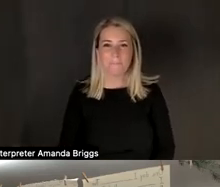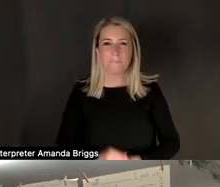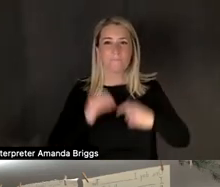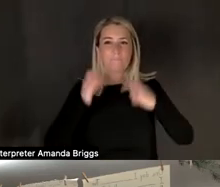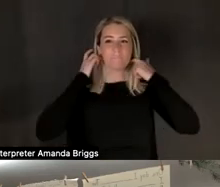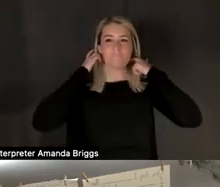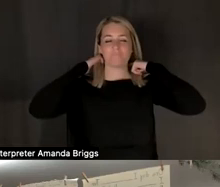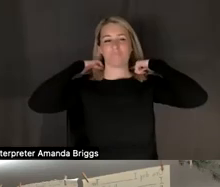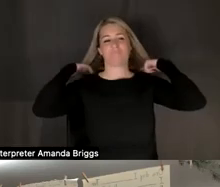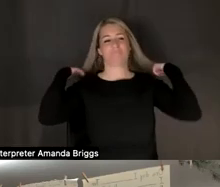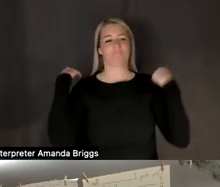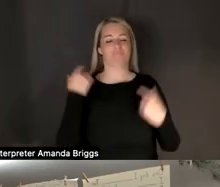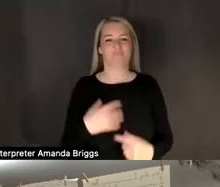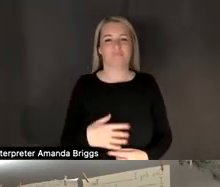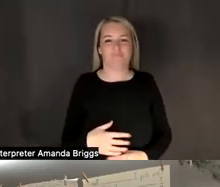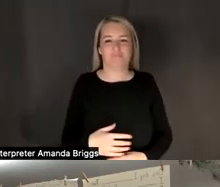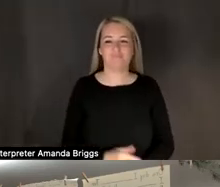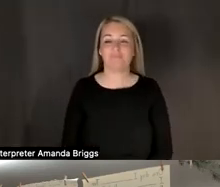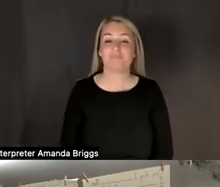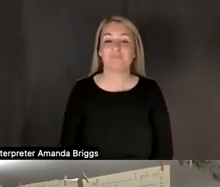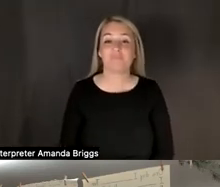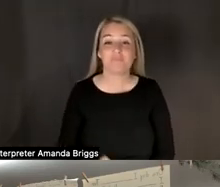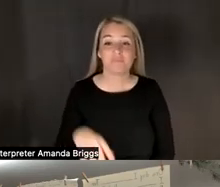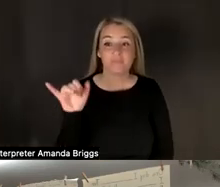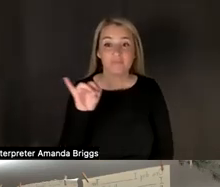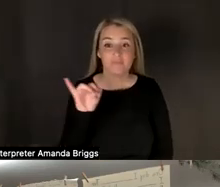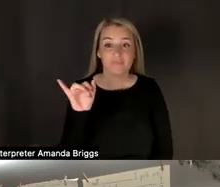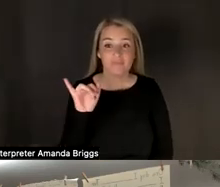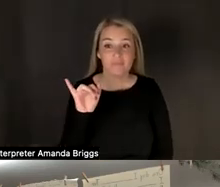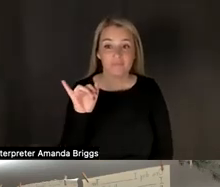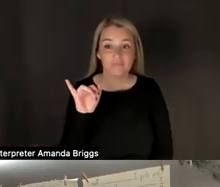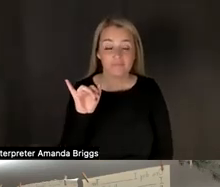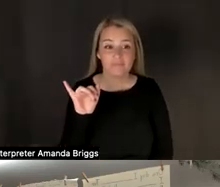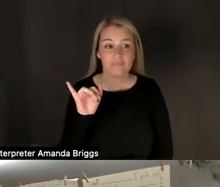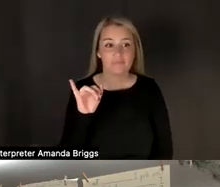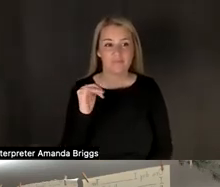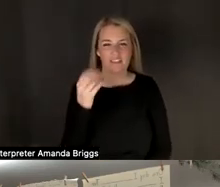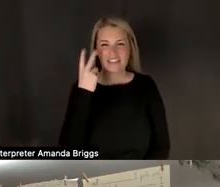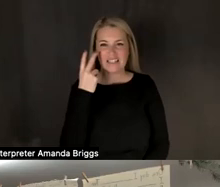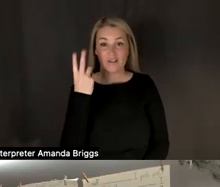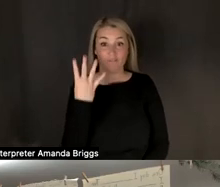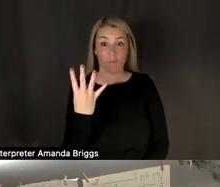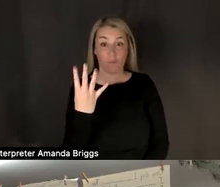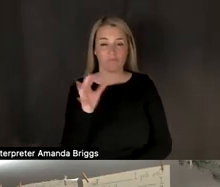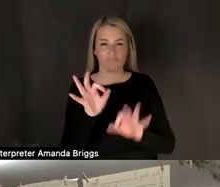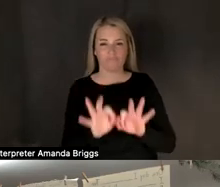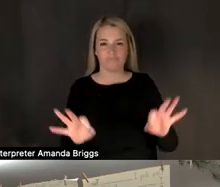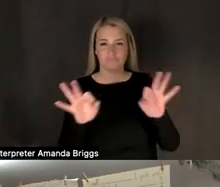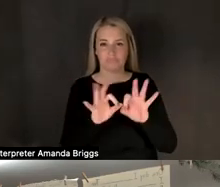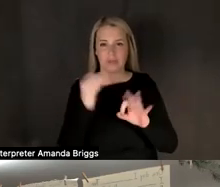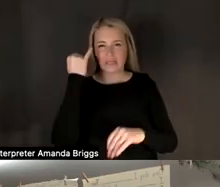buzzer on. There's also 4 really important ideas that we hope that you,